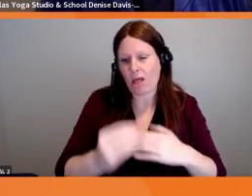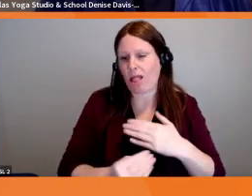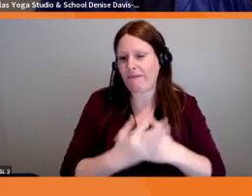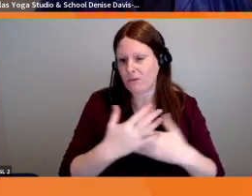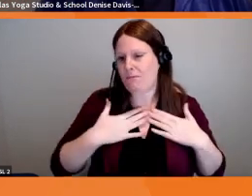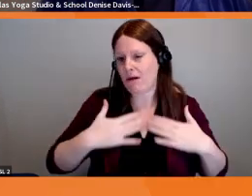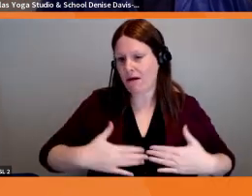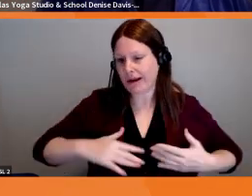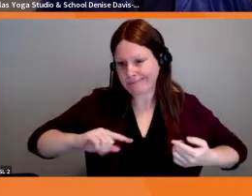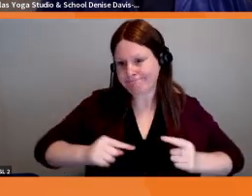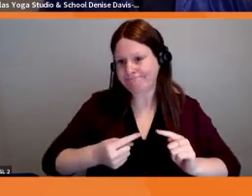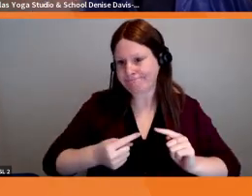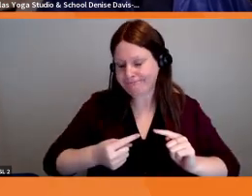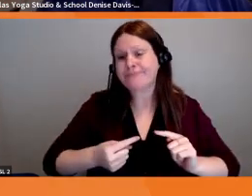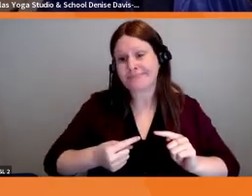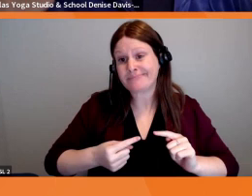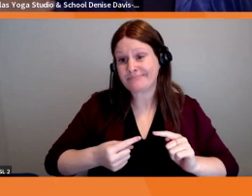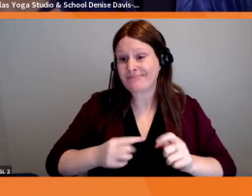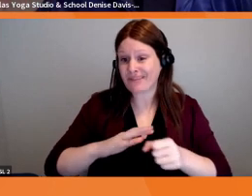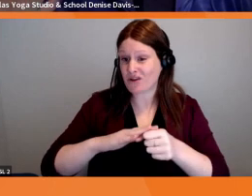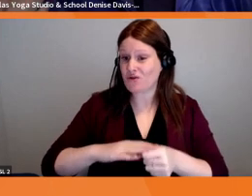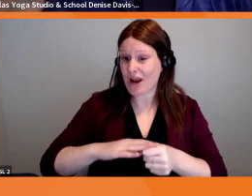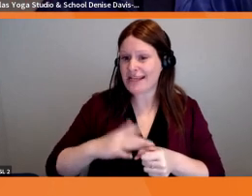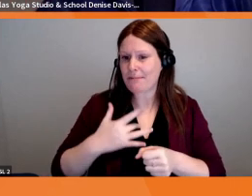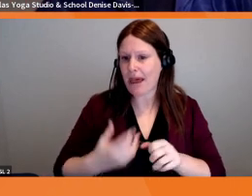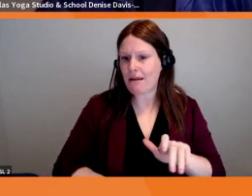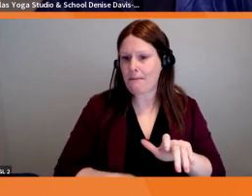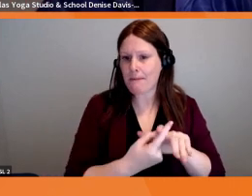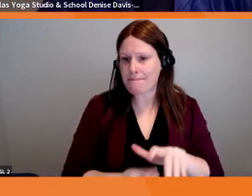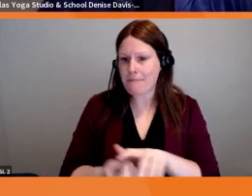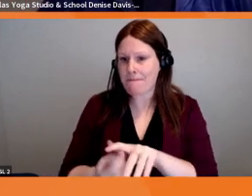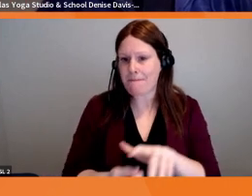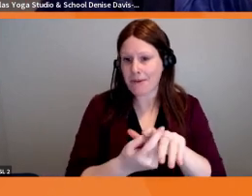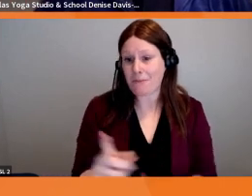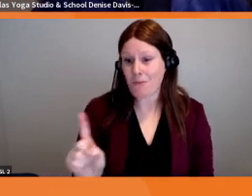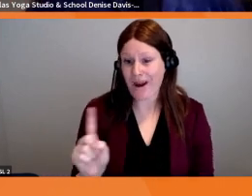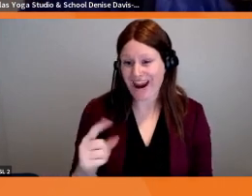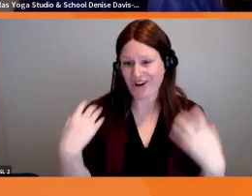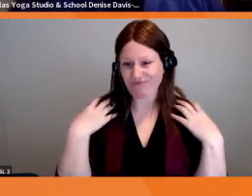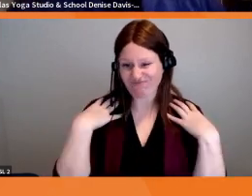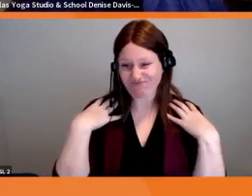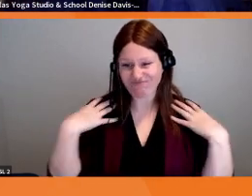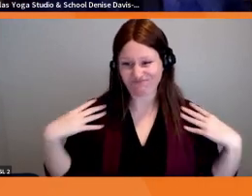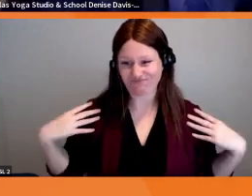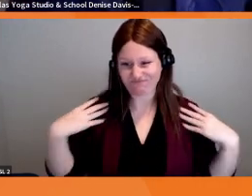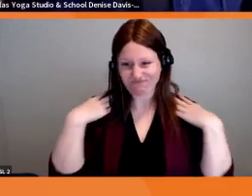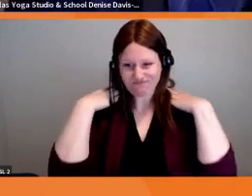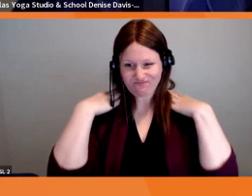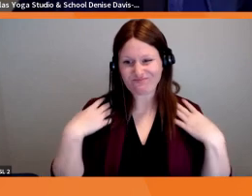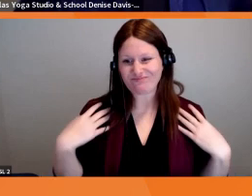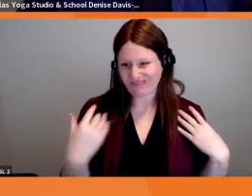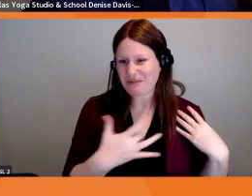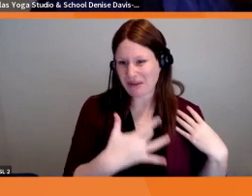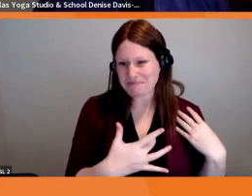also stress lands in the neck and the shoulders as energetically, it makes sense. All right, so right